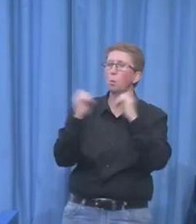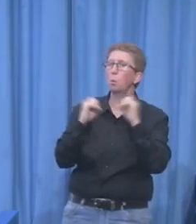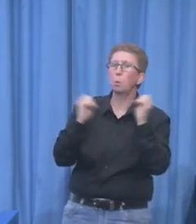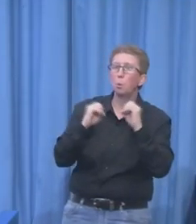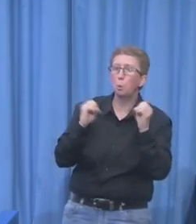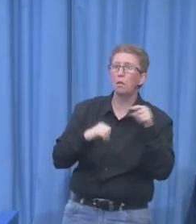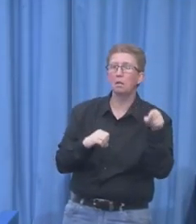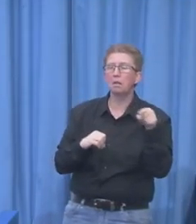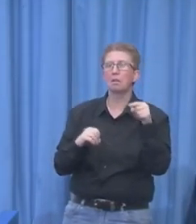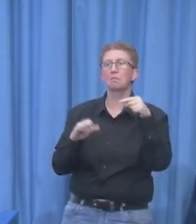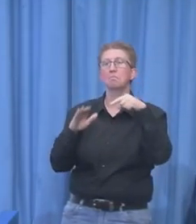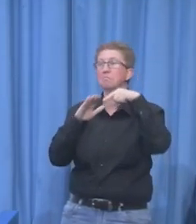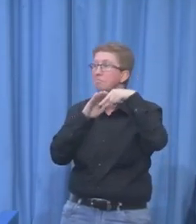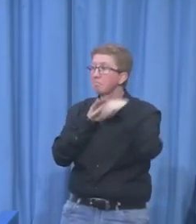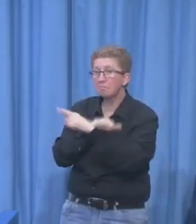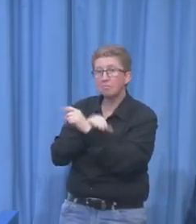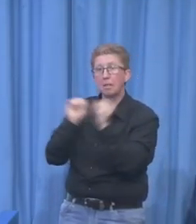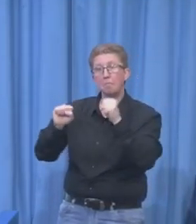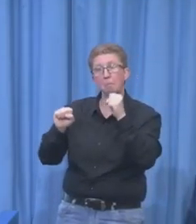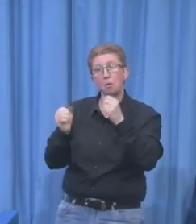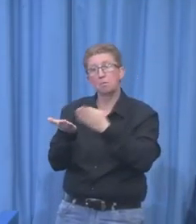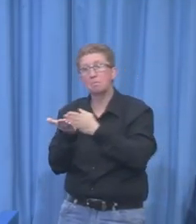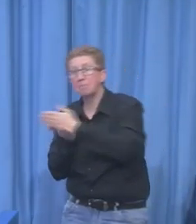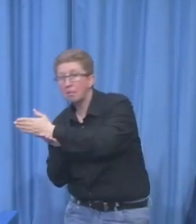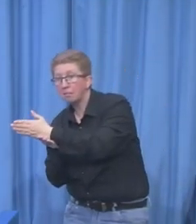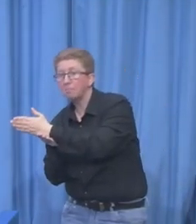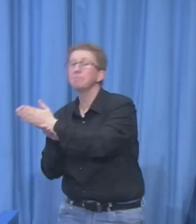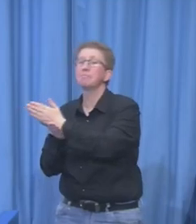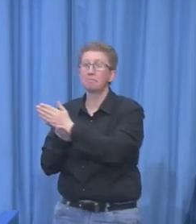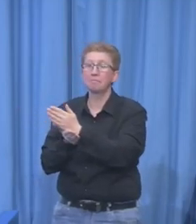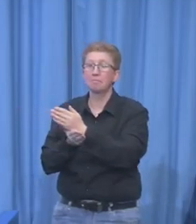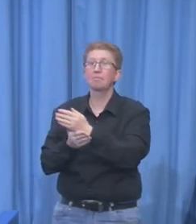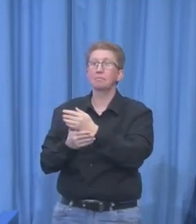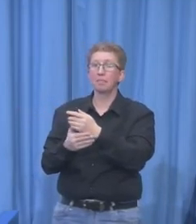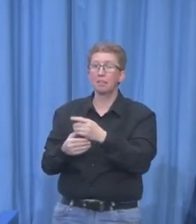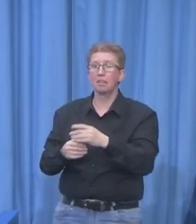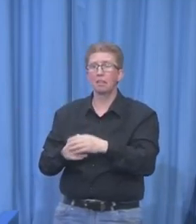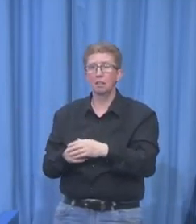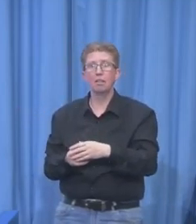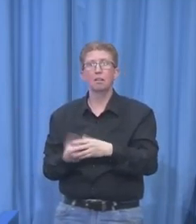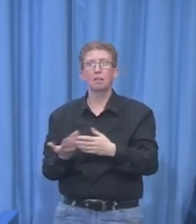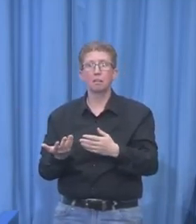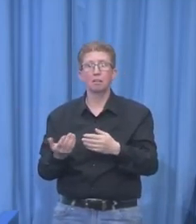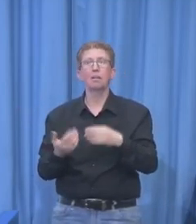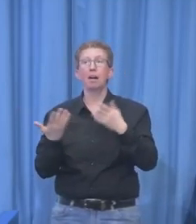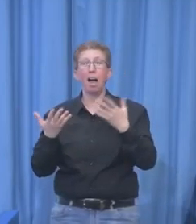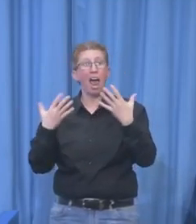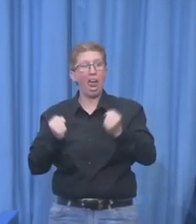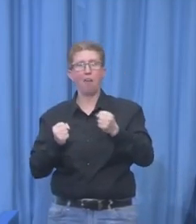them. So this is another barrier. And the disciplinary